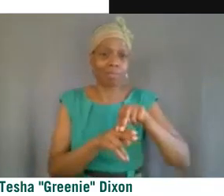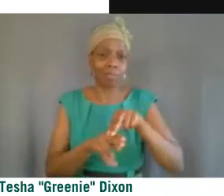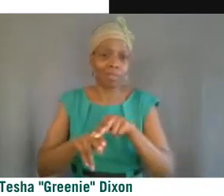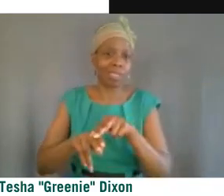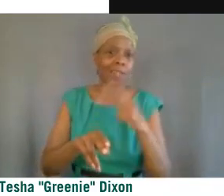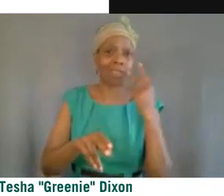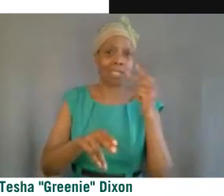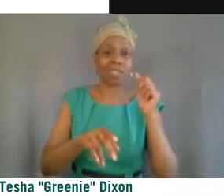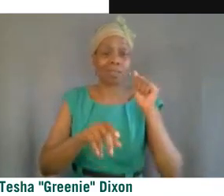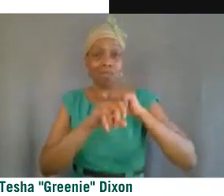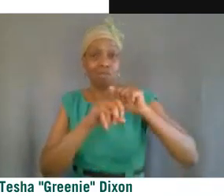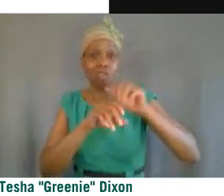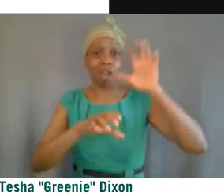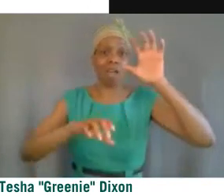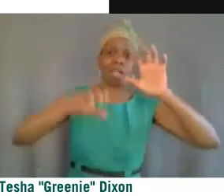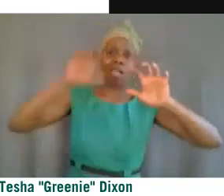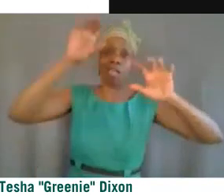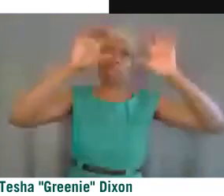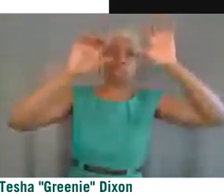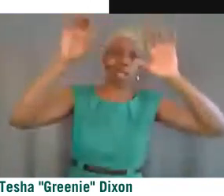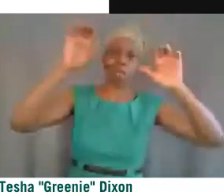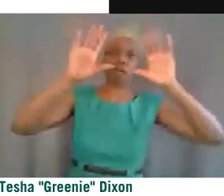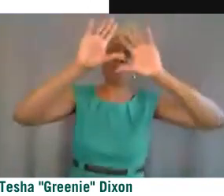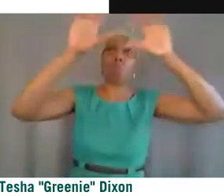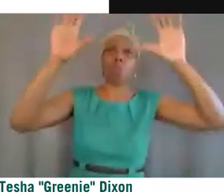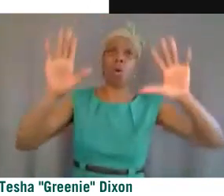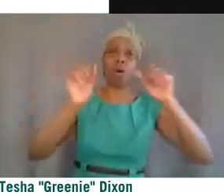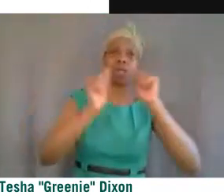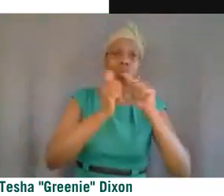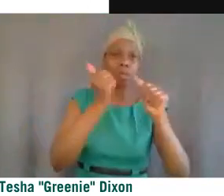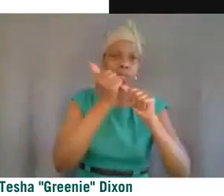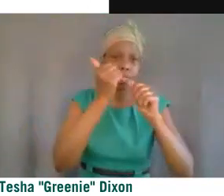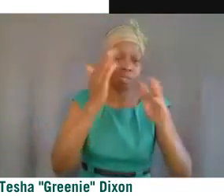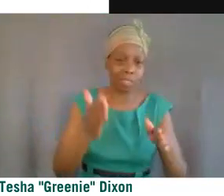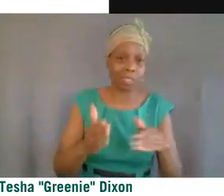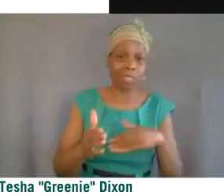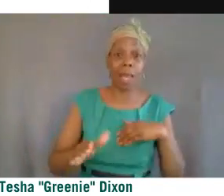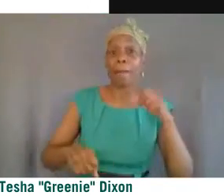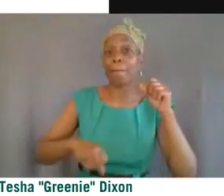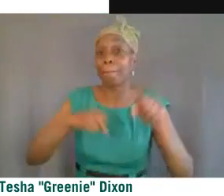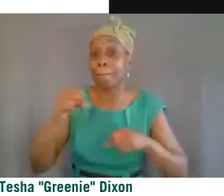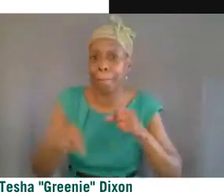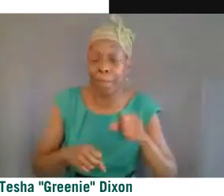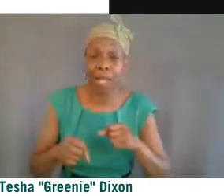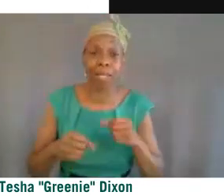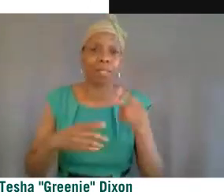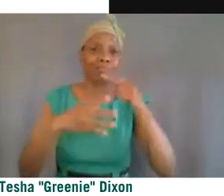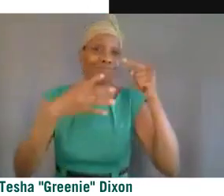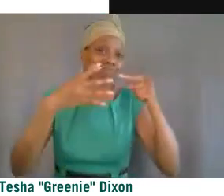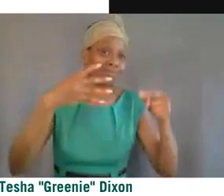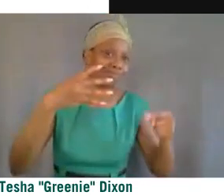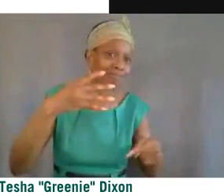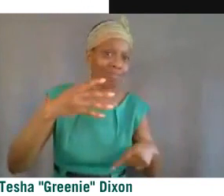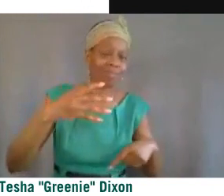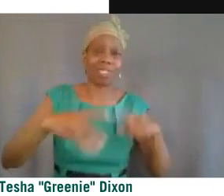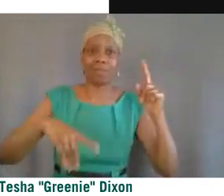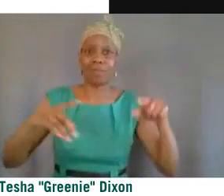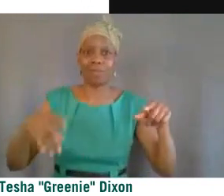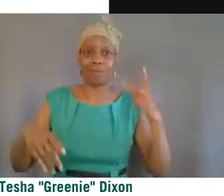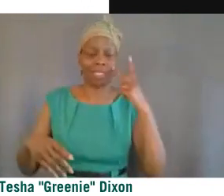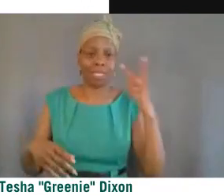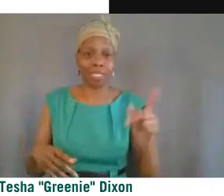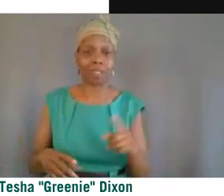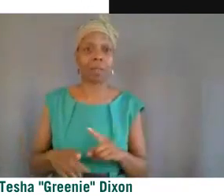like, walls with assistance, biking and what have you. But there are